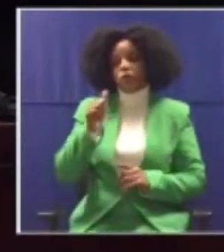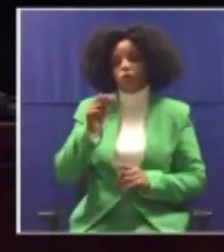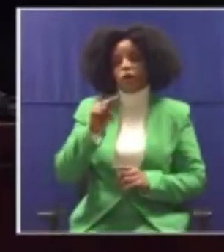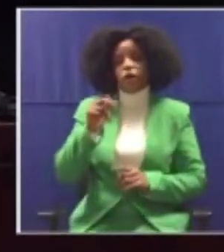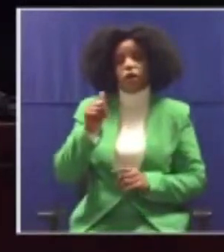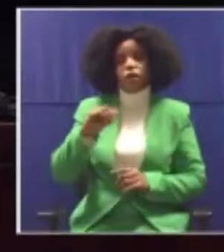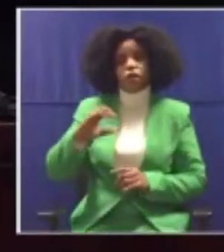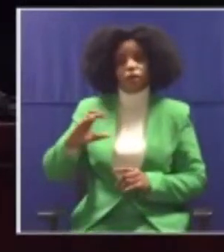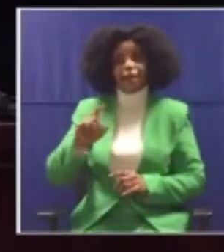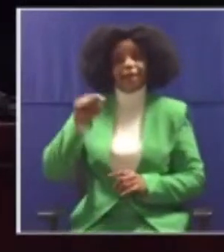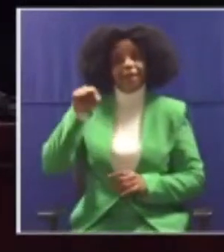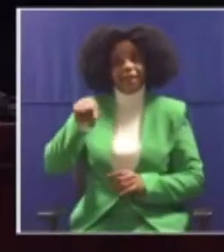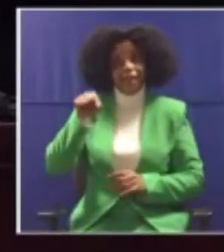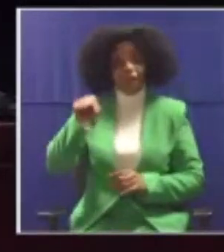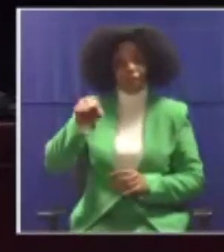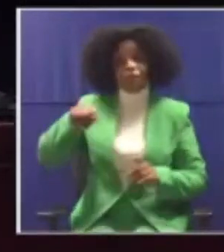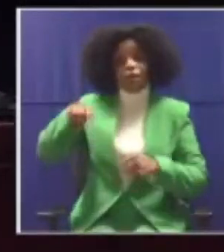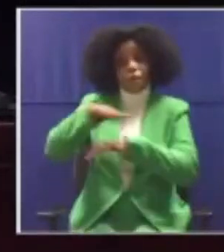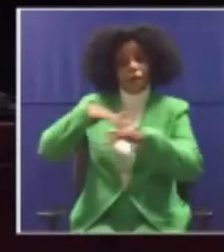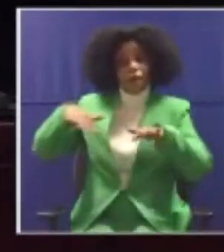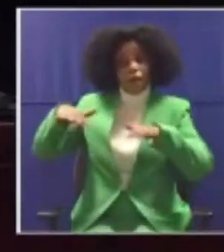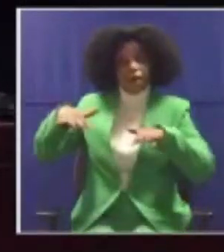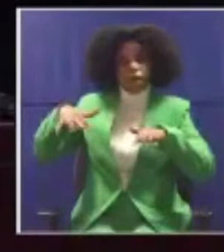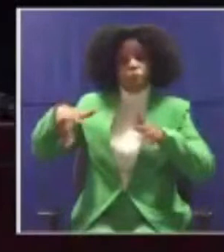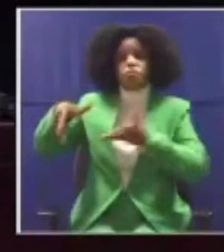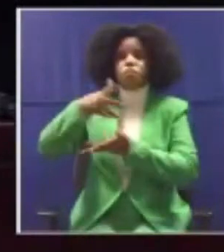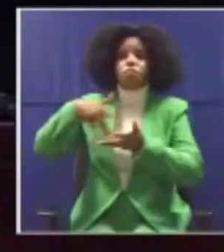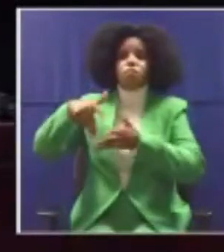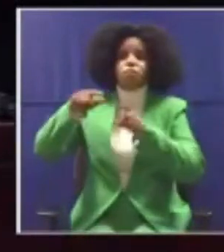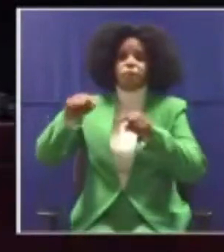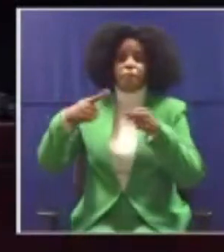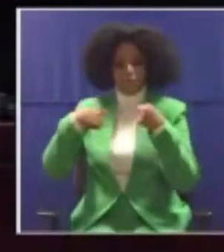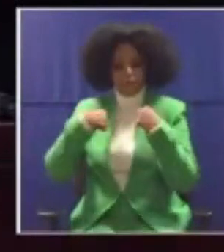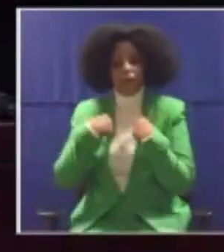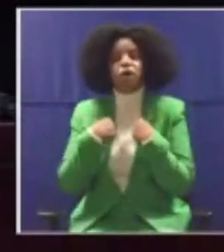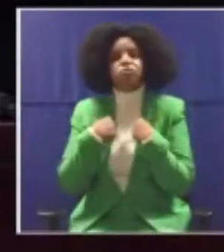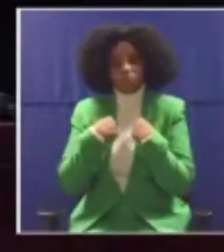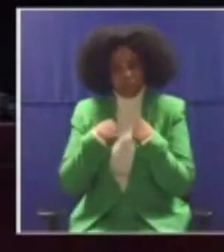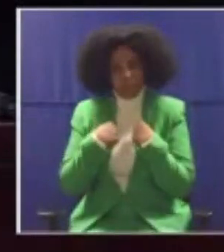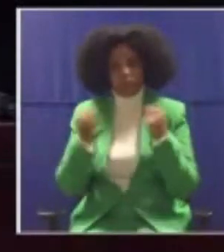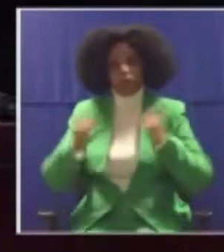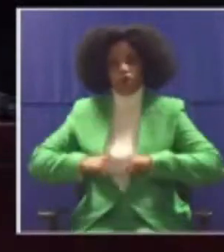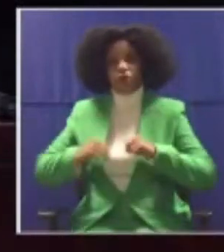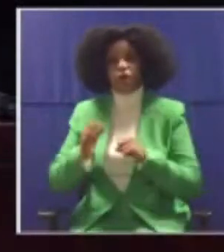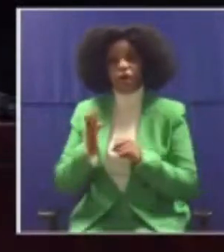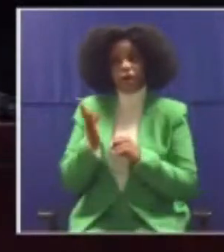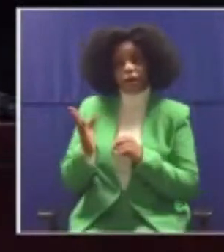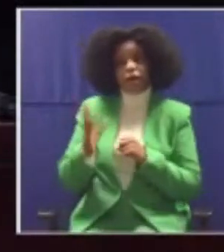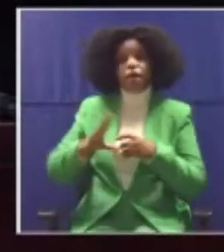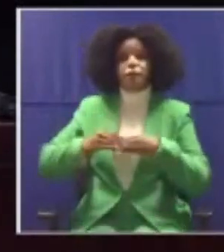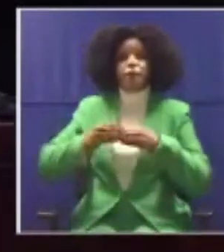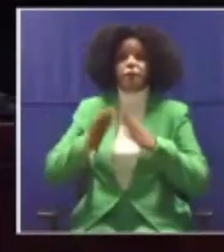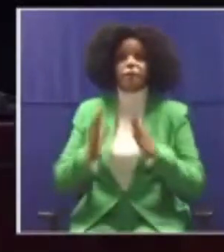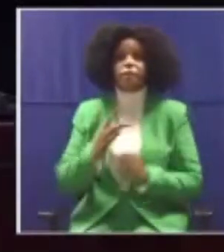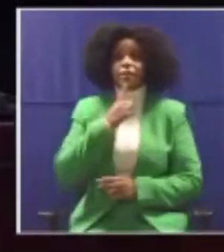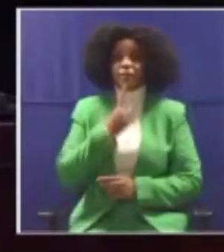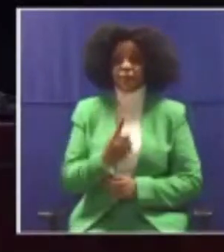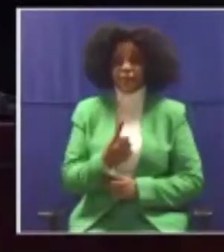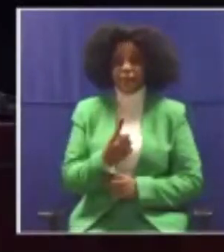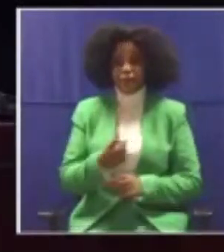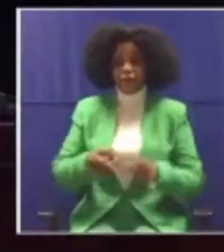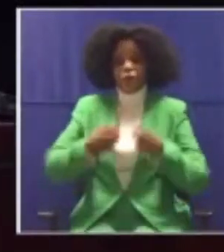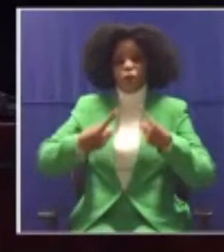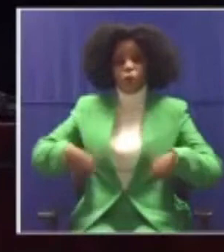that platform. I agree with the member that we should seek as South Africa to develop